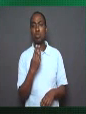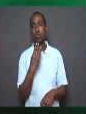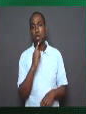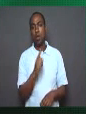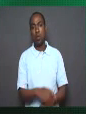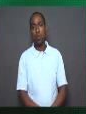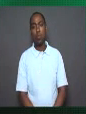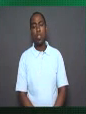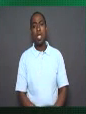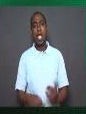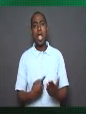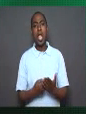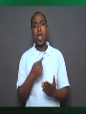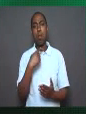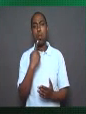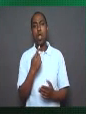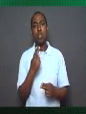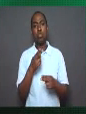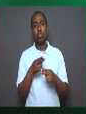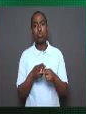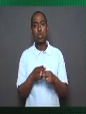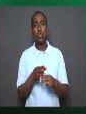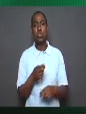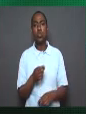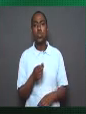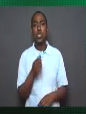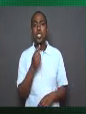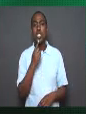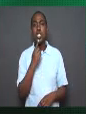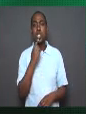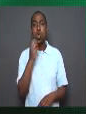This is known as sucrose.